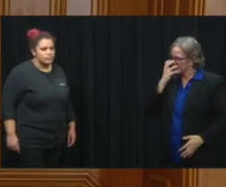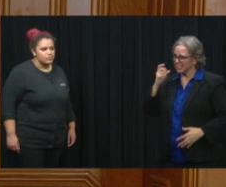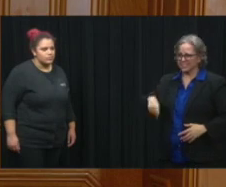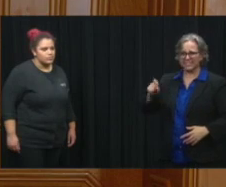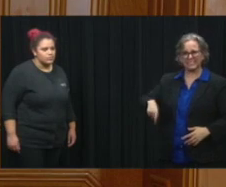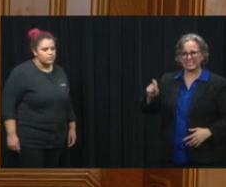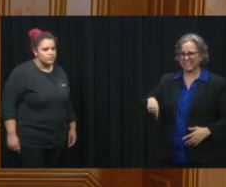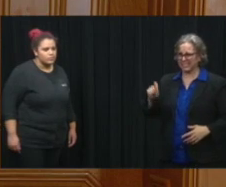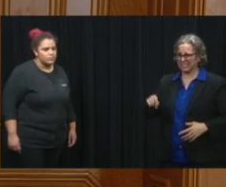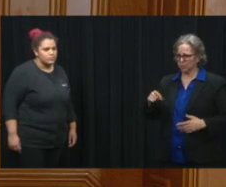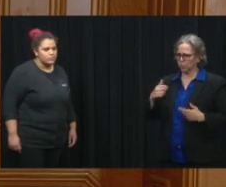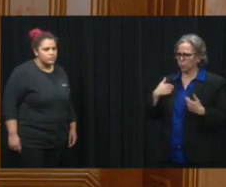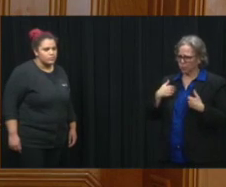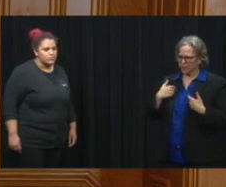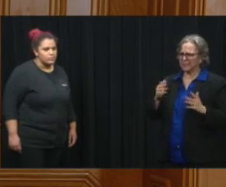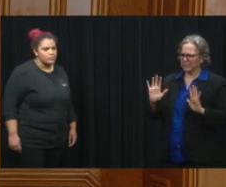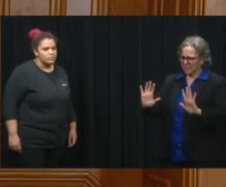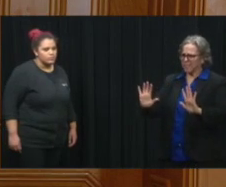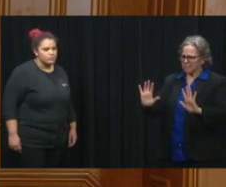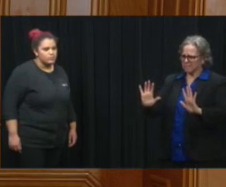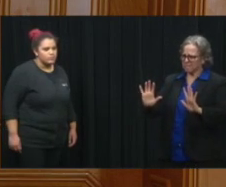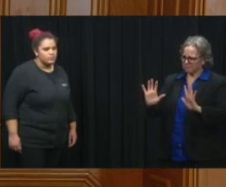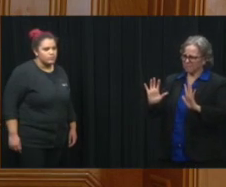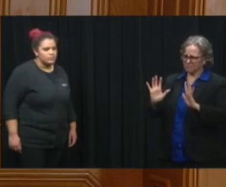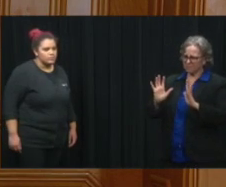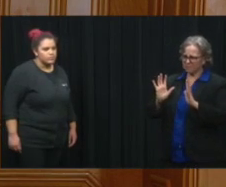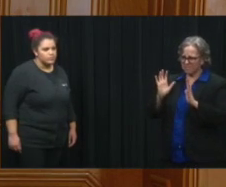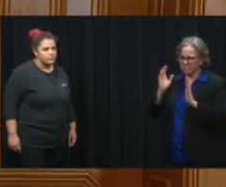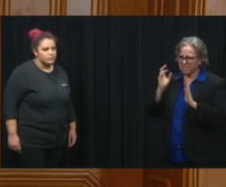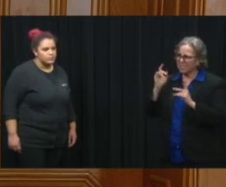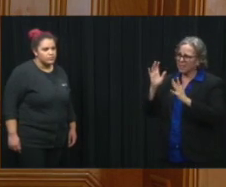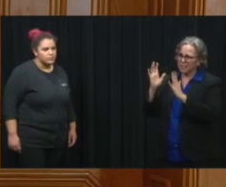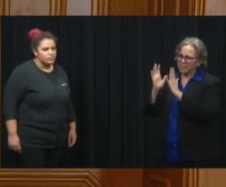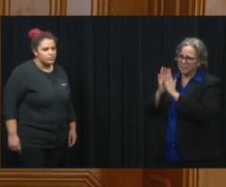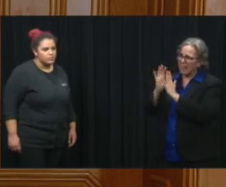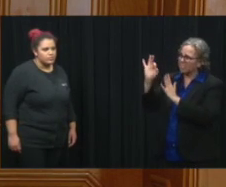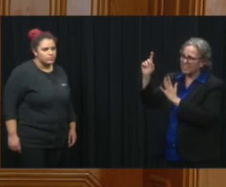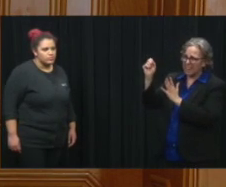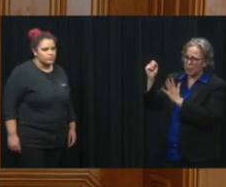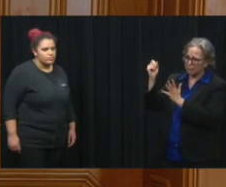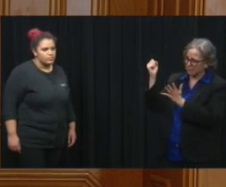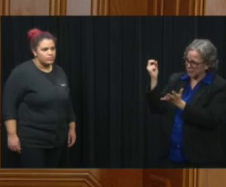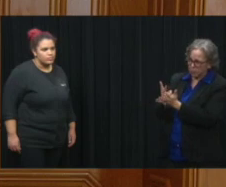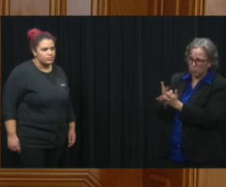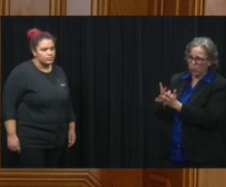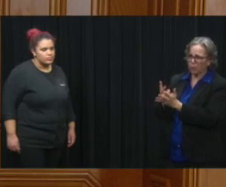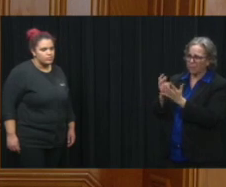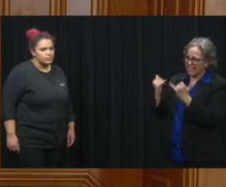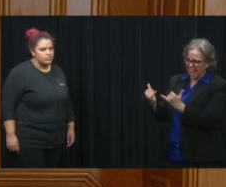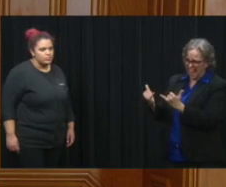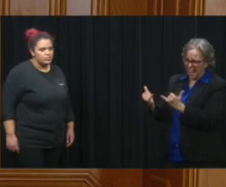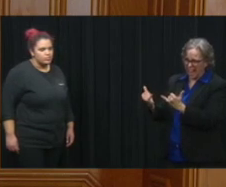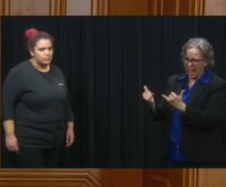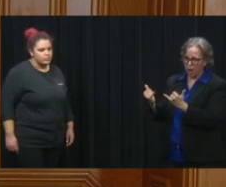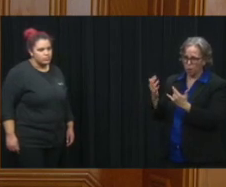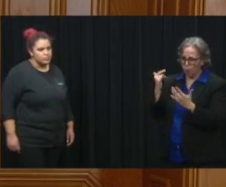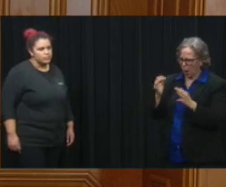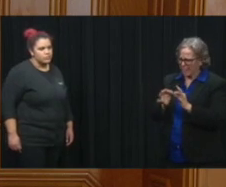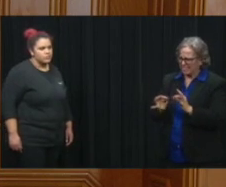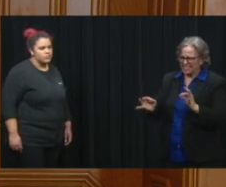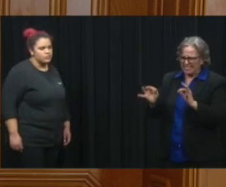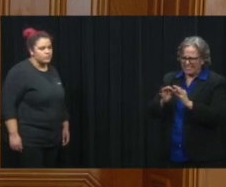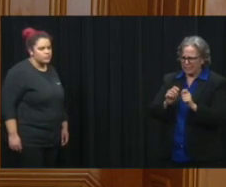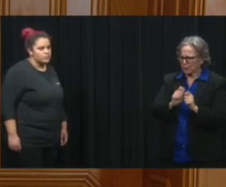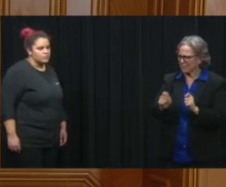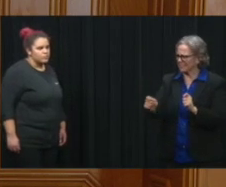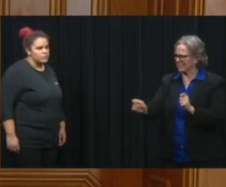really requesting that they approve this just as quick as they can, because this is vitally important, and it